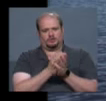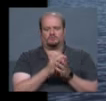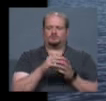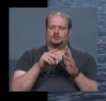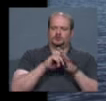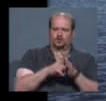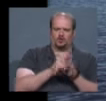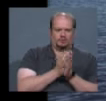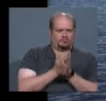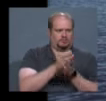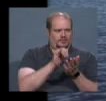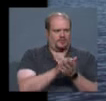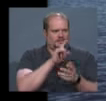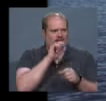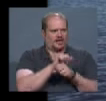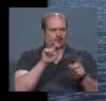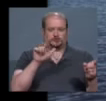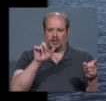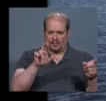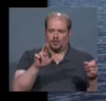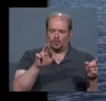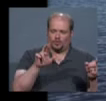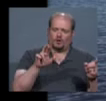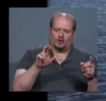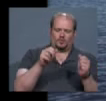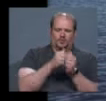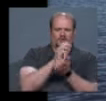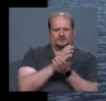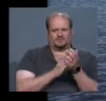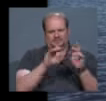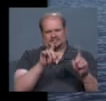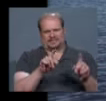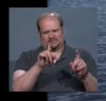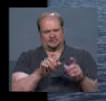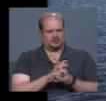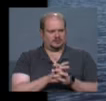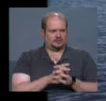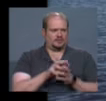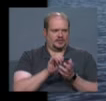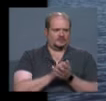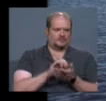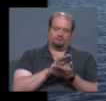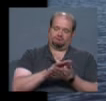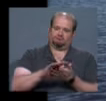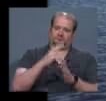This is actually Little Rock getting underway for some testing. She's a good looking ship.